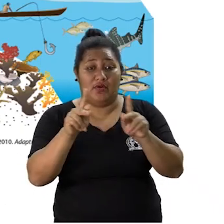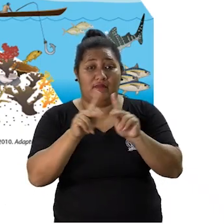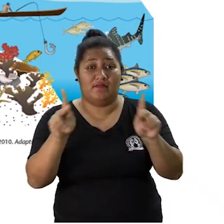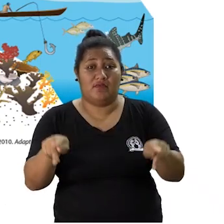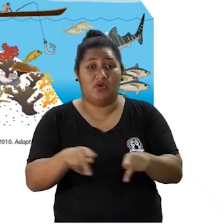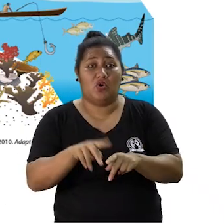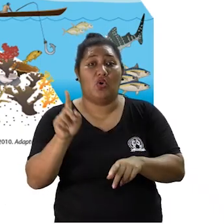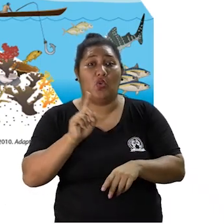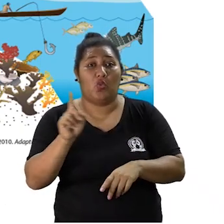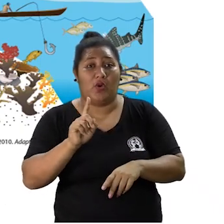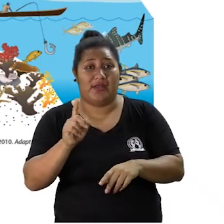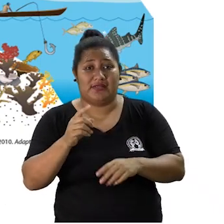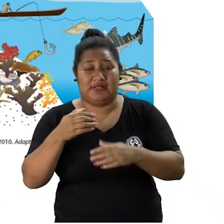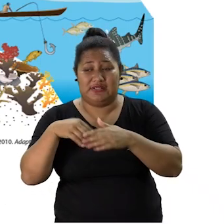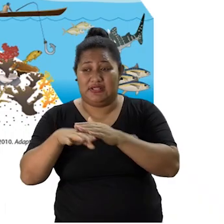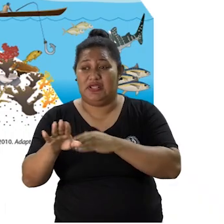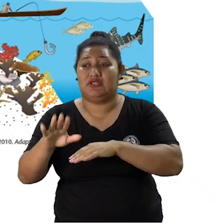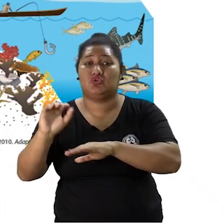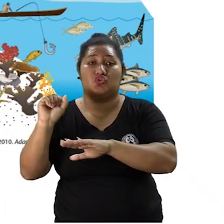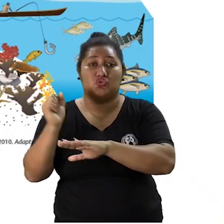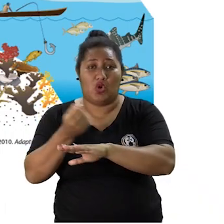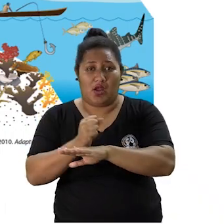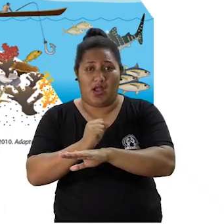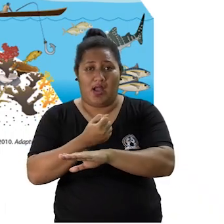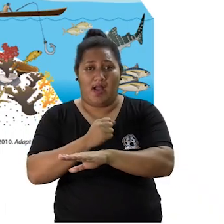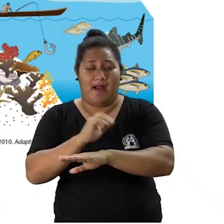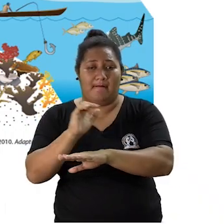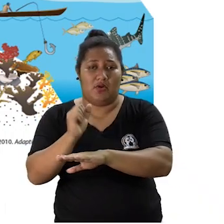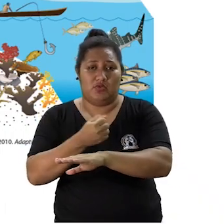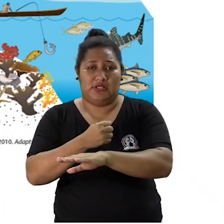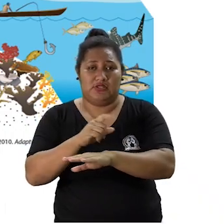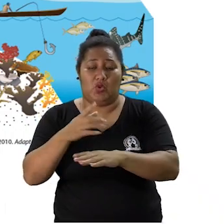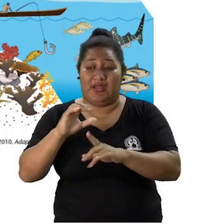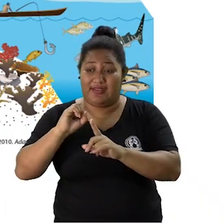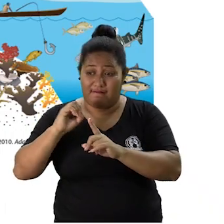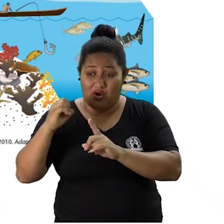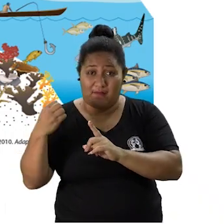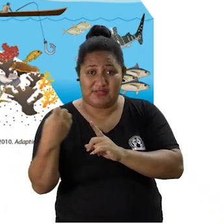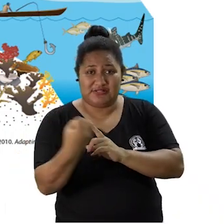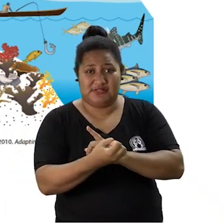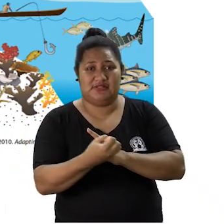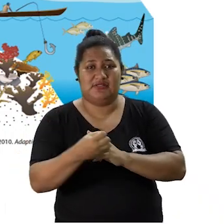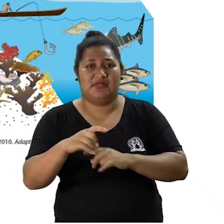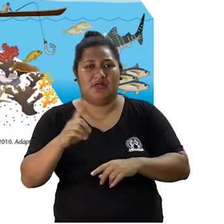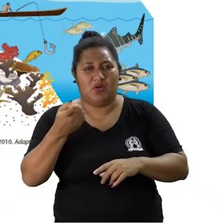Of what an inshore marine environment or ecosystem looks like.